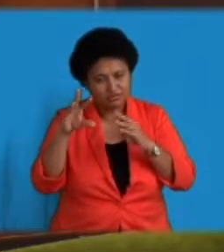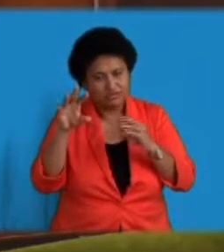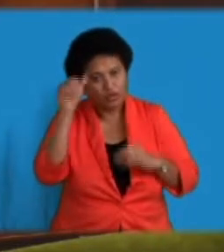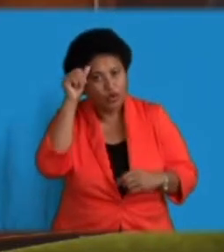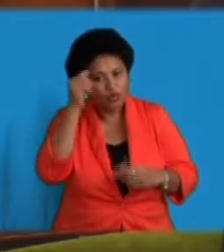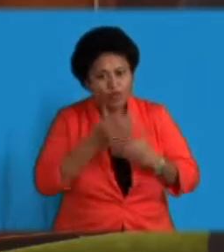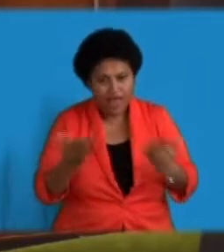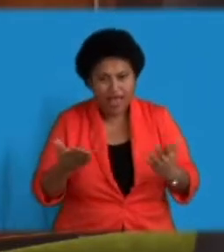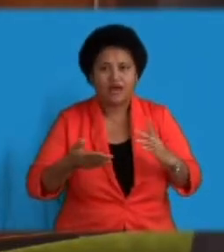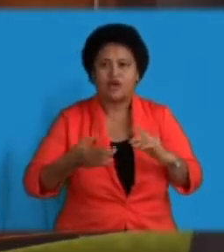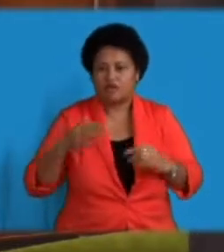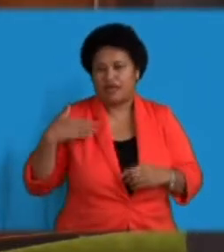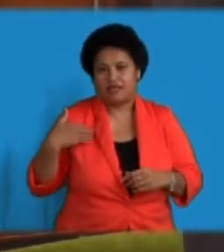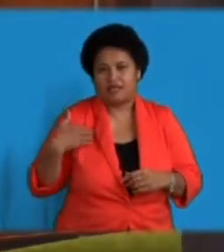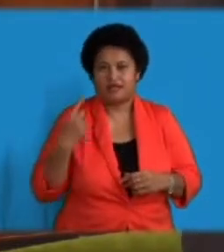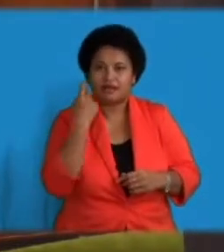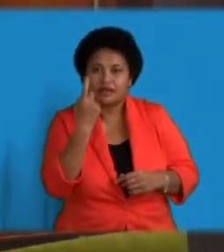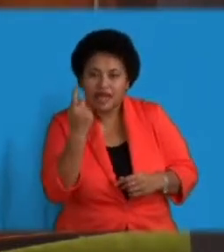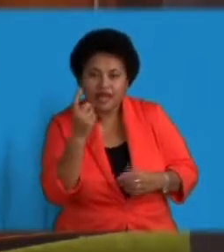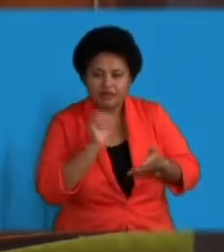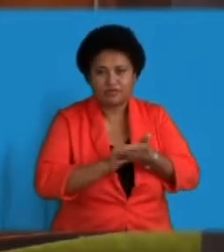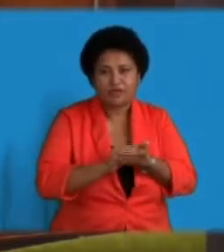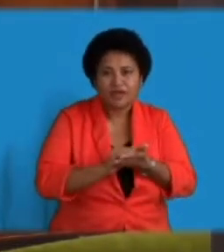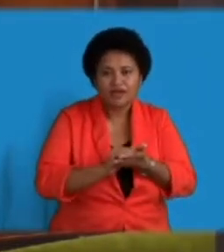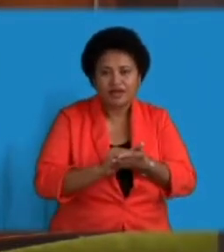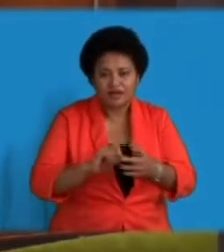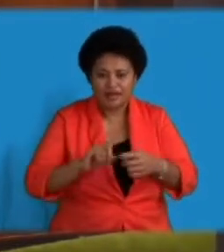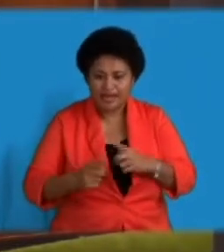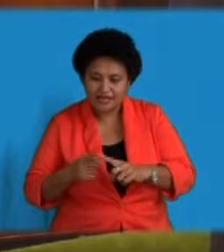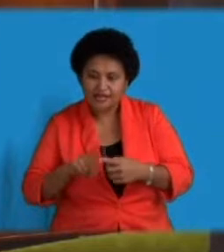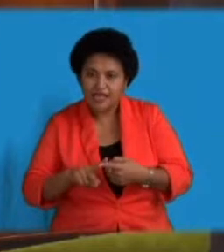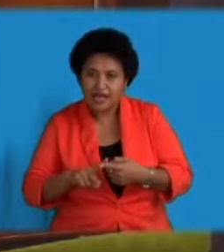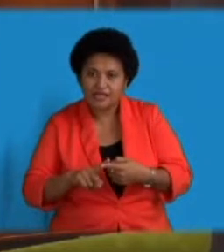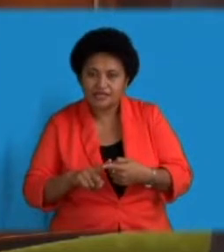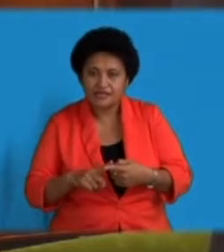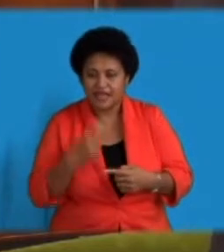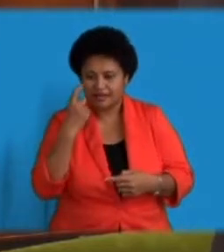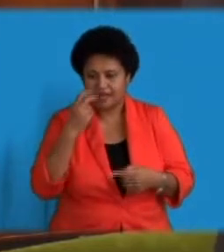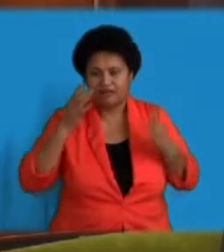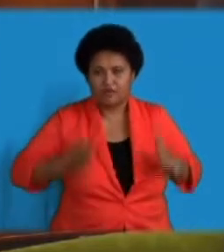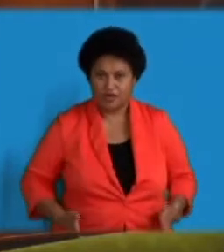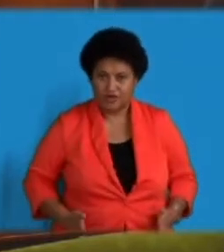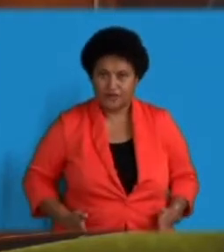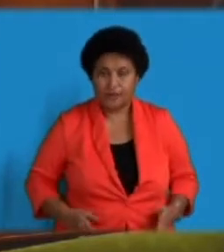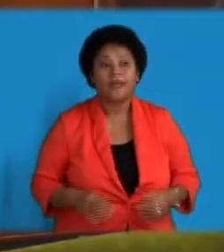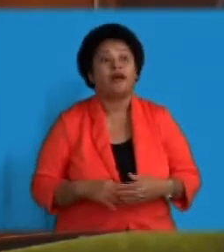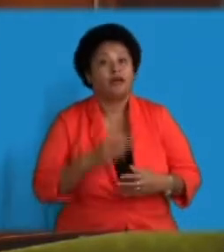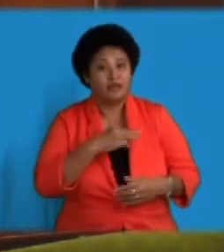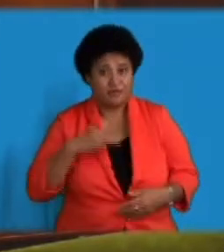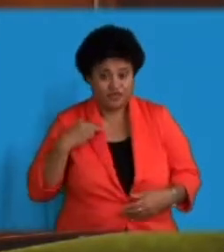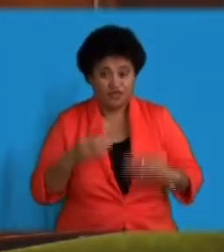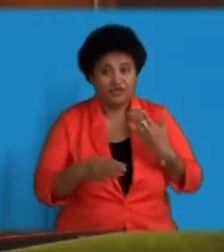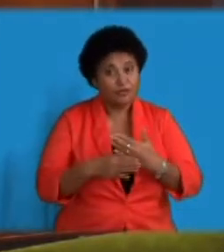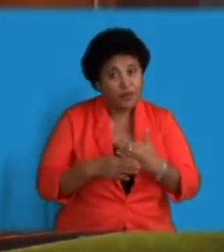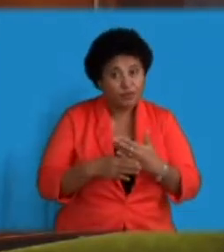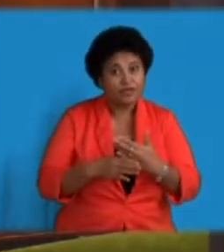course to take appropriate rest. Corporate bodies also need to regard this issue as a major challenge. From a Ministry of Employment perspective, Madam Speaker,